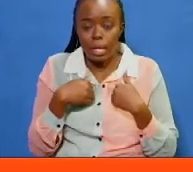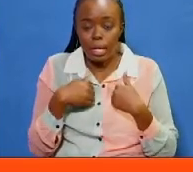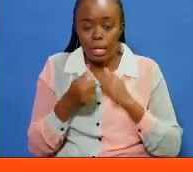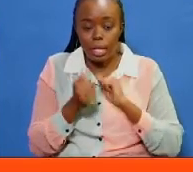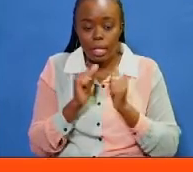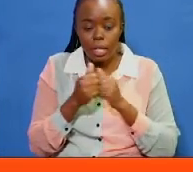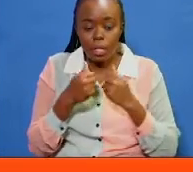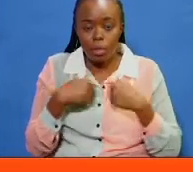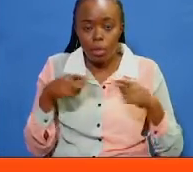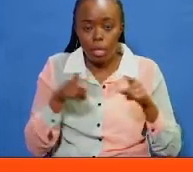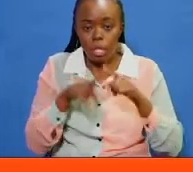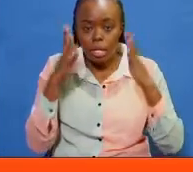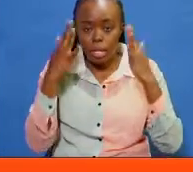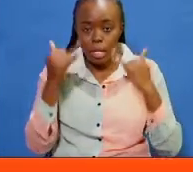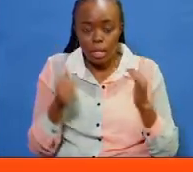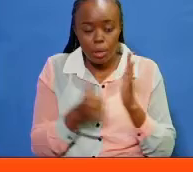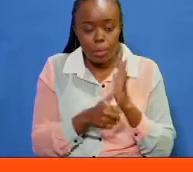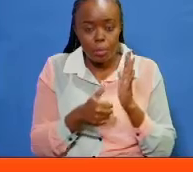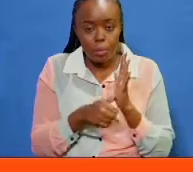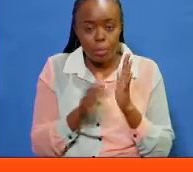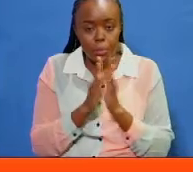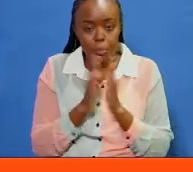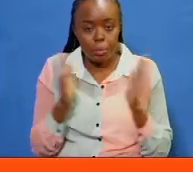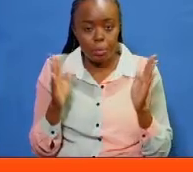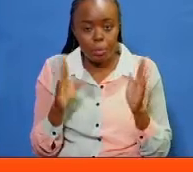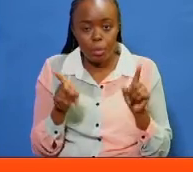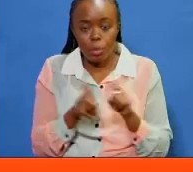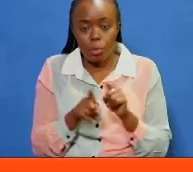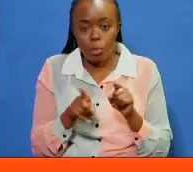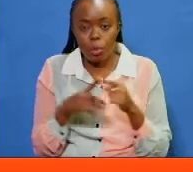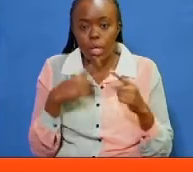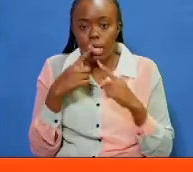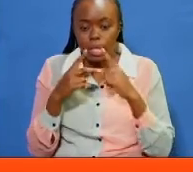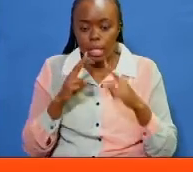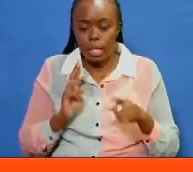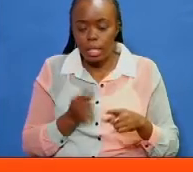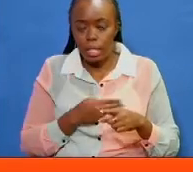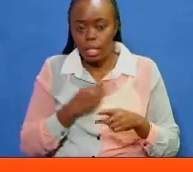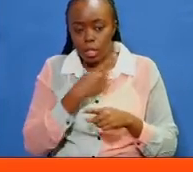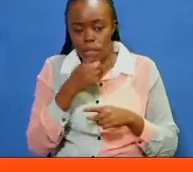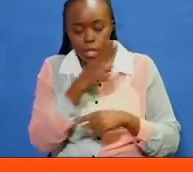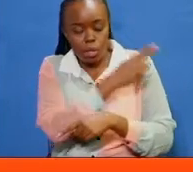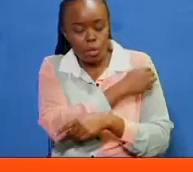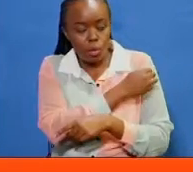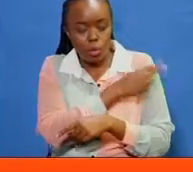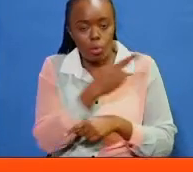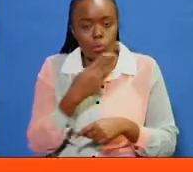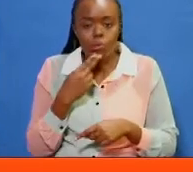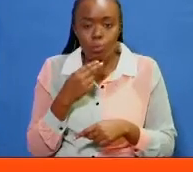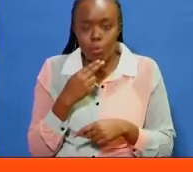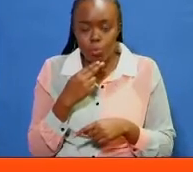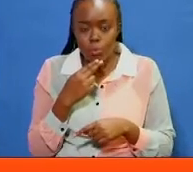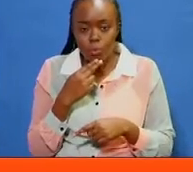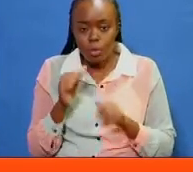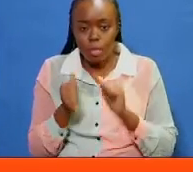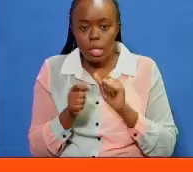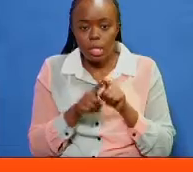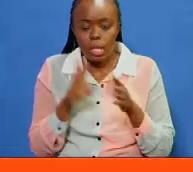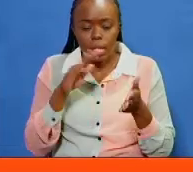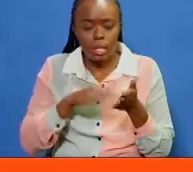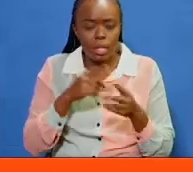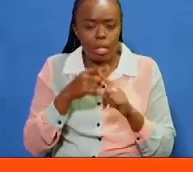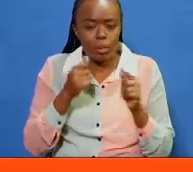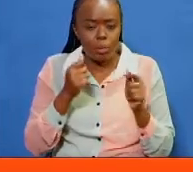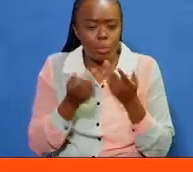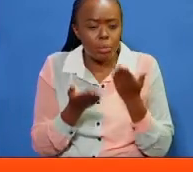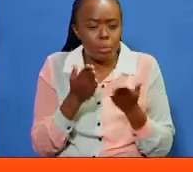Hata kupata hiyo chanjo saa hizi inakuwa shida. Na pia niliambiwa hapa kwa Referral Hospital Naro, inafika tu saa 6